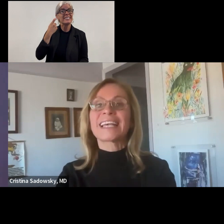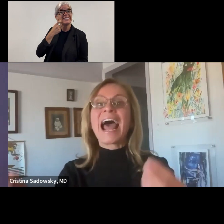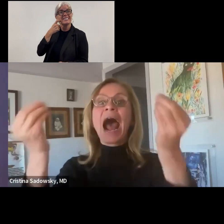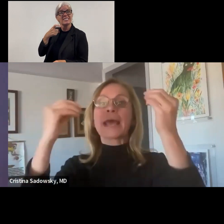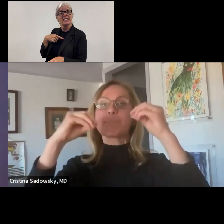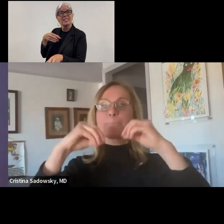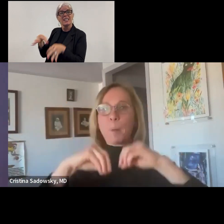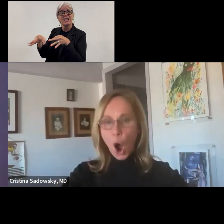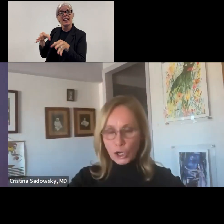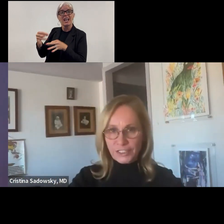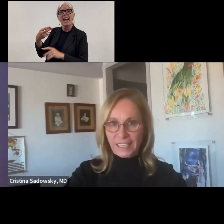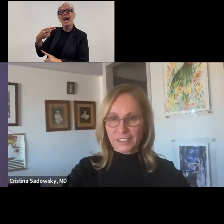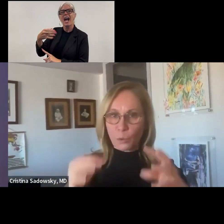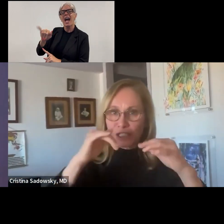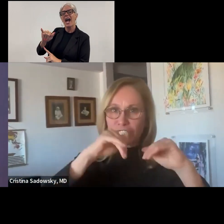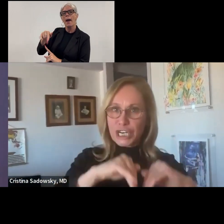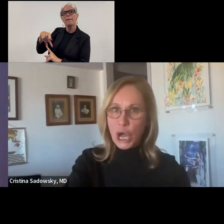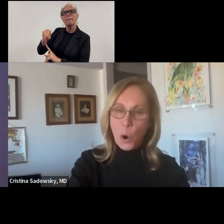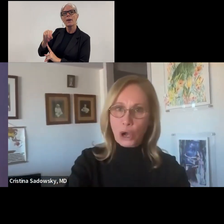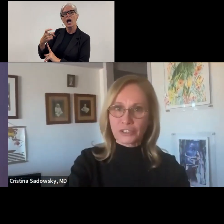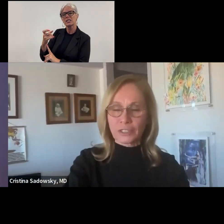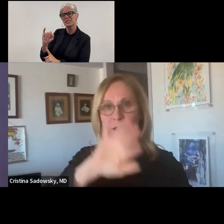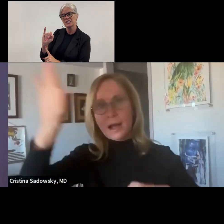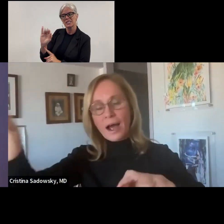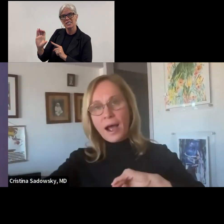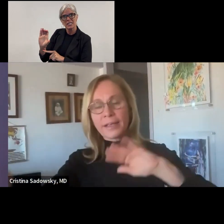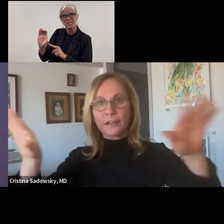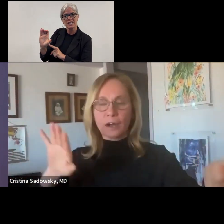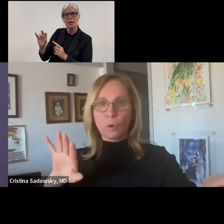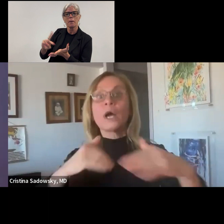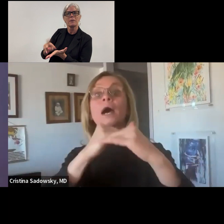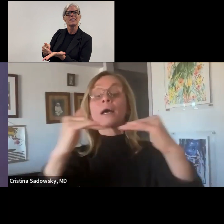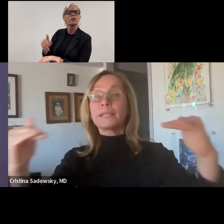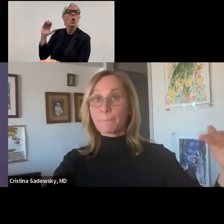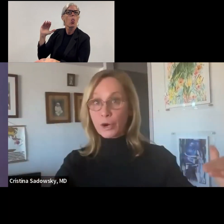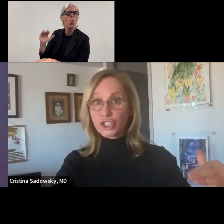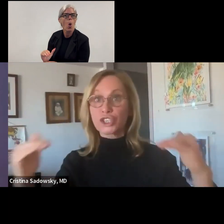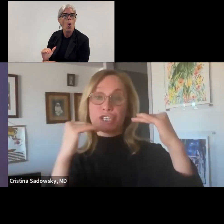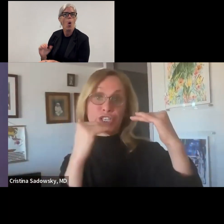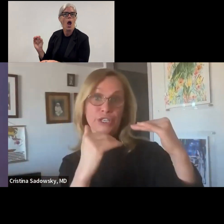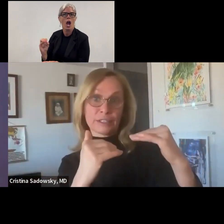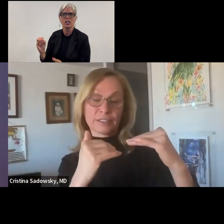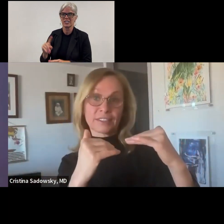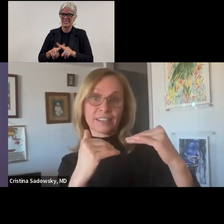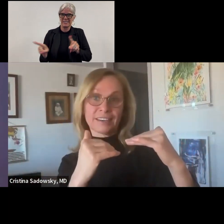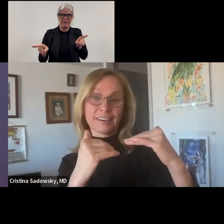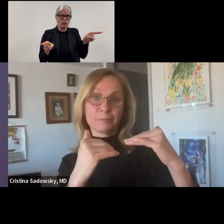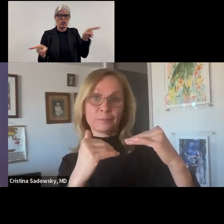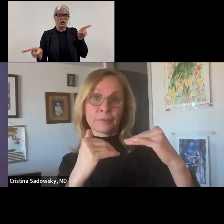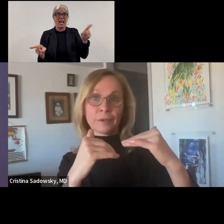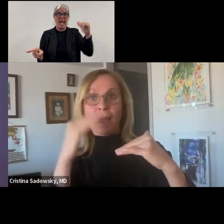delivered. This is hypoxic, so it's low oxygen, high, low. The pressure